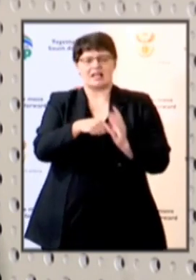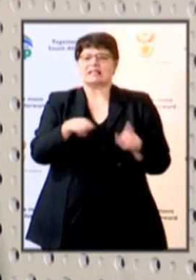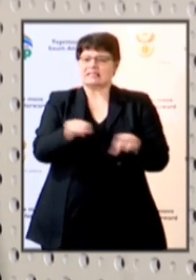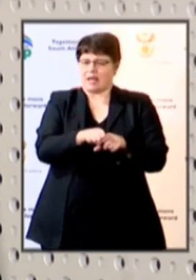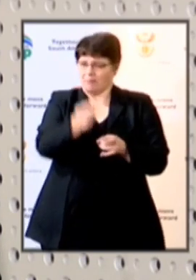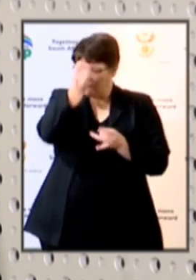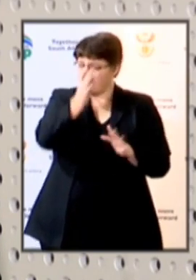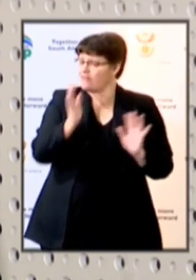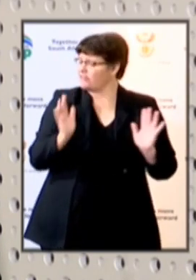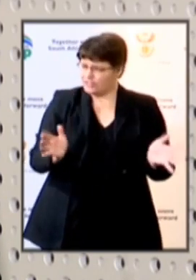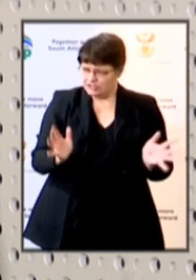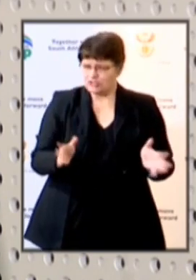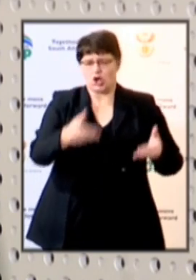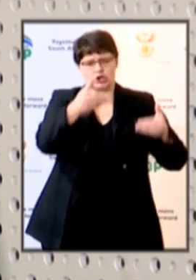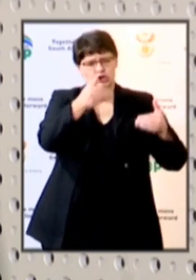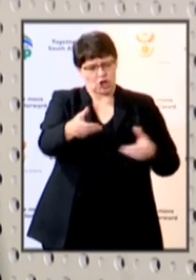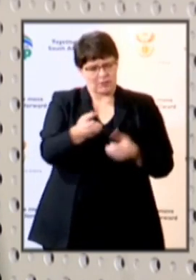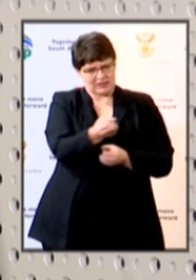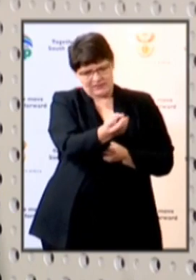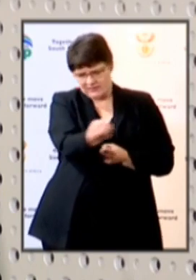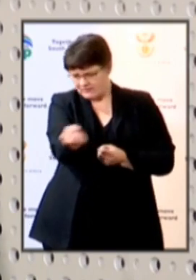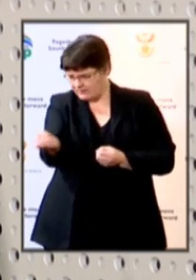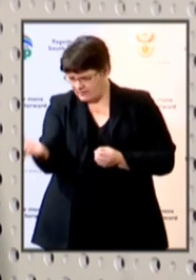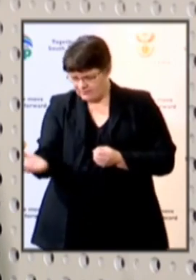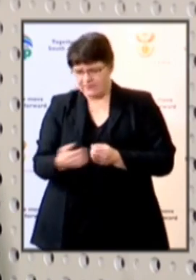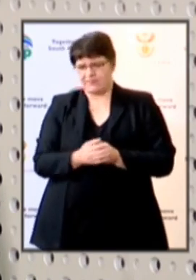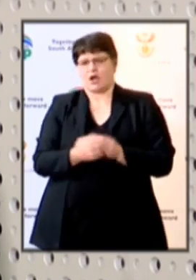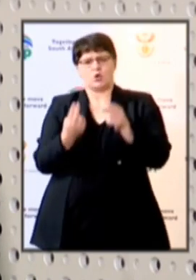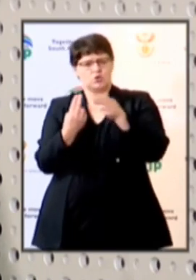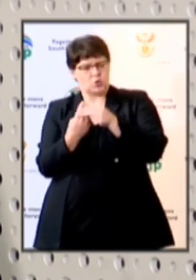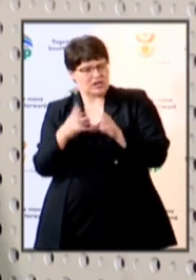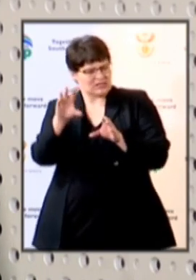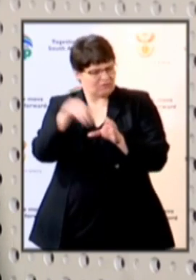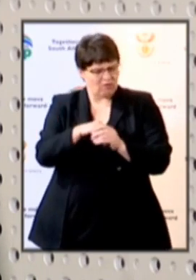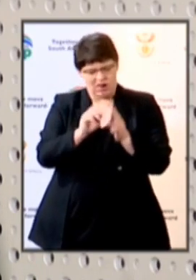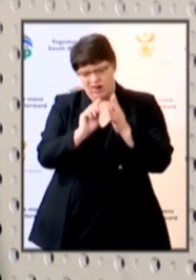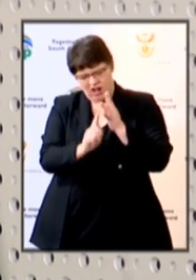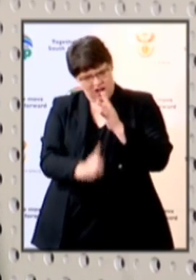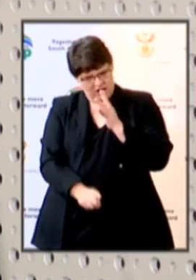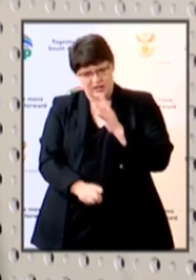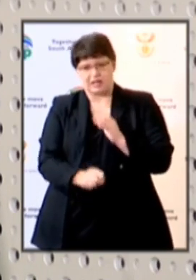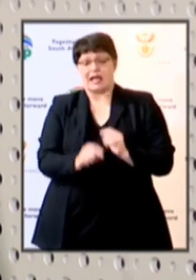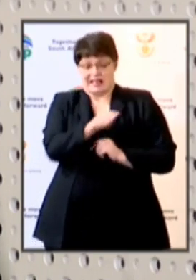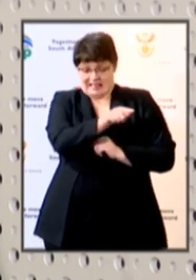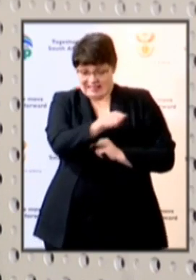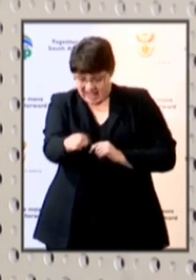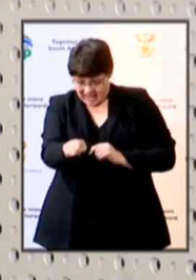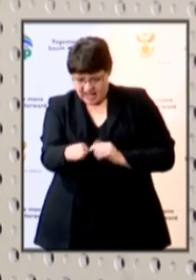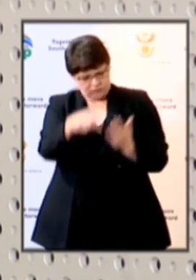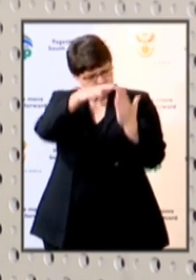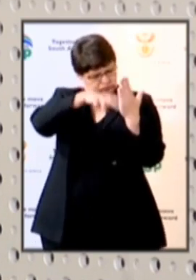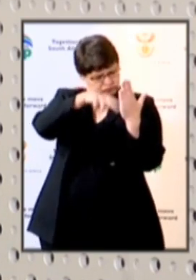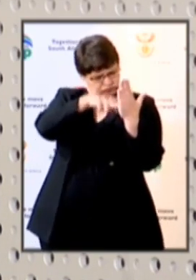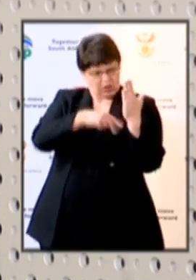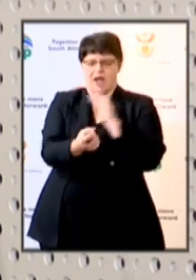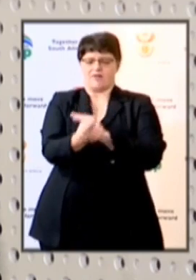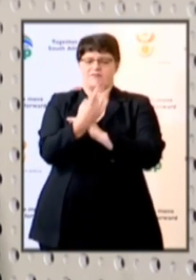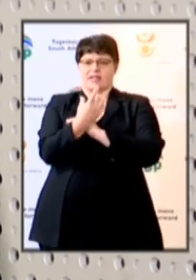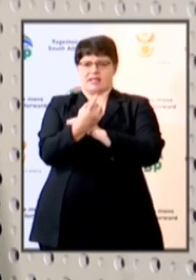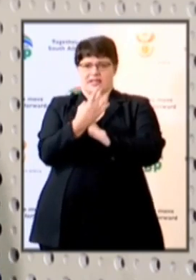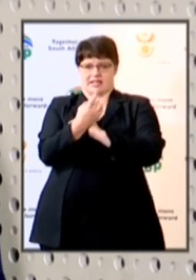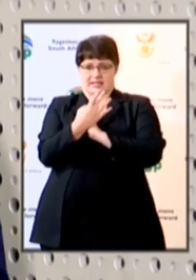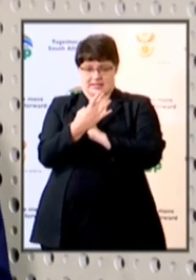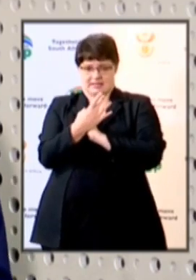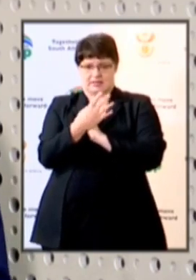circulated to the sectors and trade unions involved. We'll be getting feedback. We'll be taking all of that into